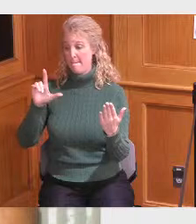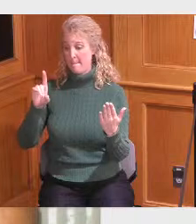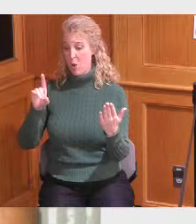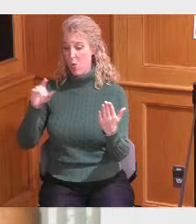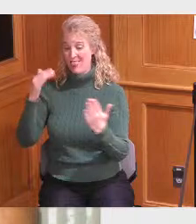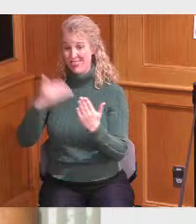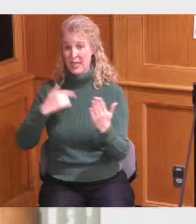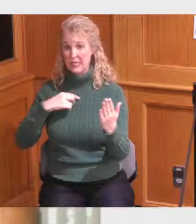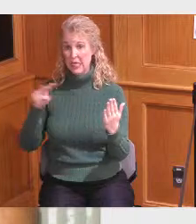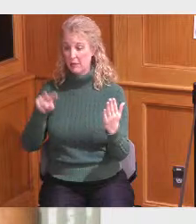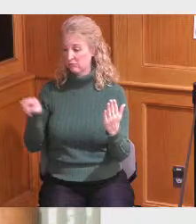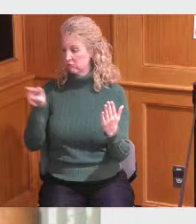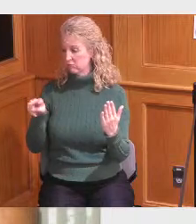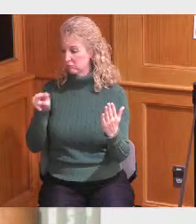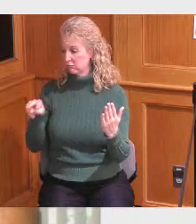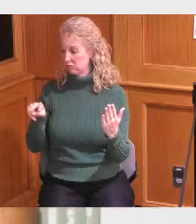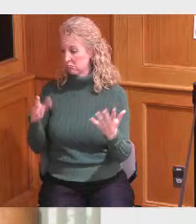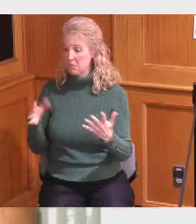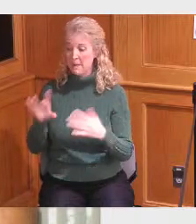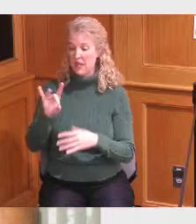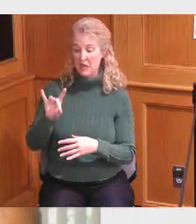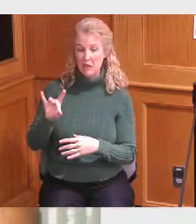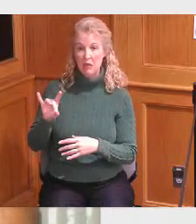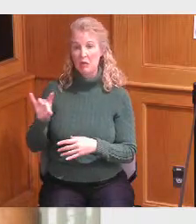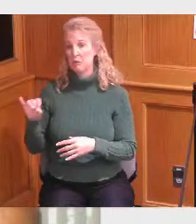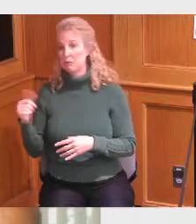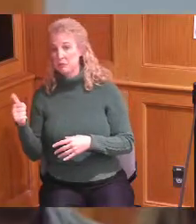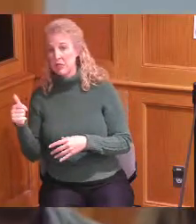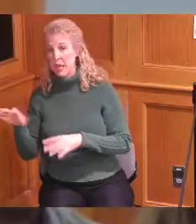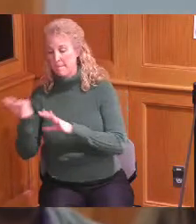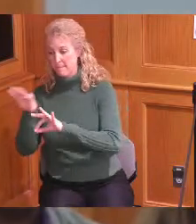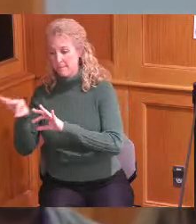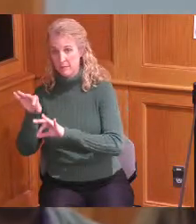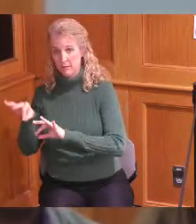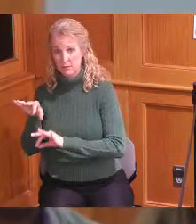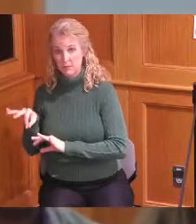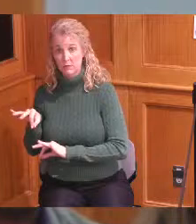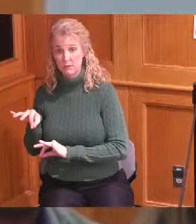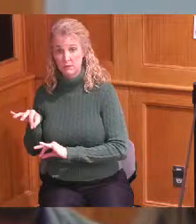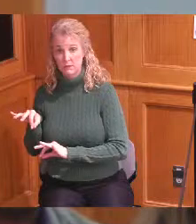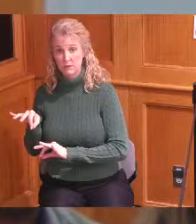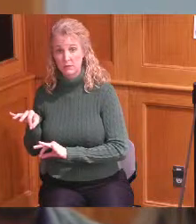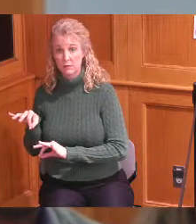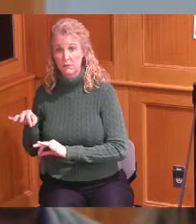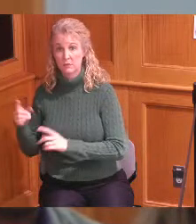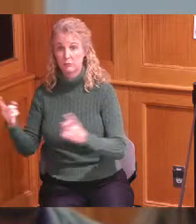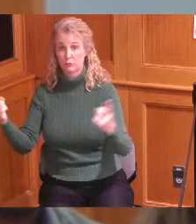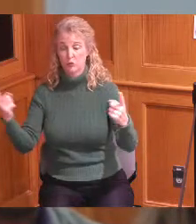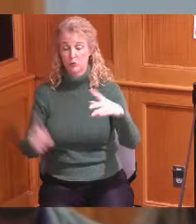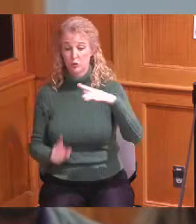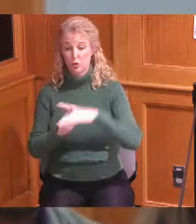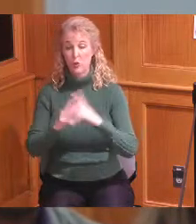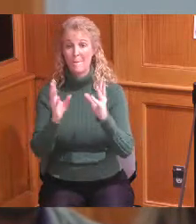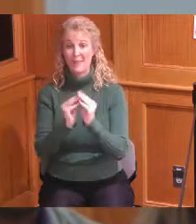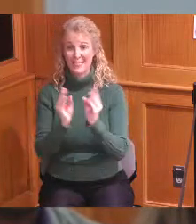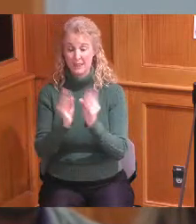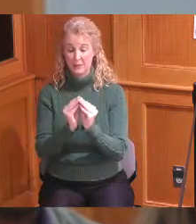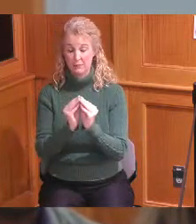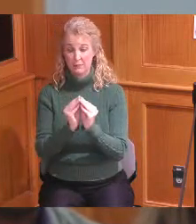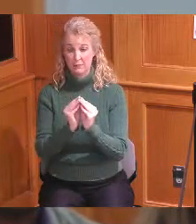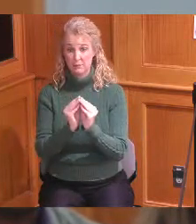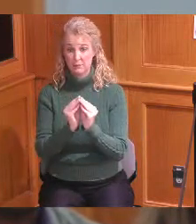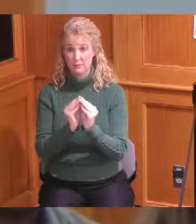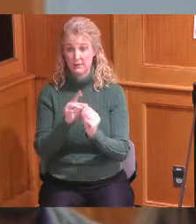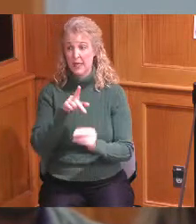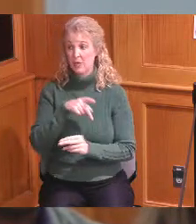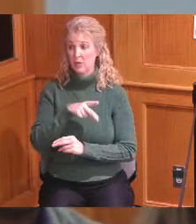that. And then I pick 8 to 10 vendors out of that list to come to a meeting with the prime. Now, I tell the